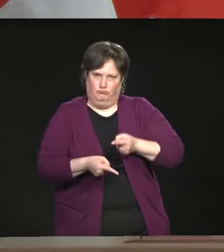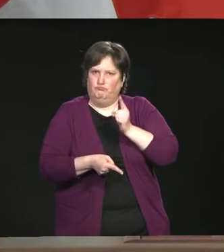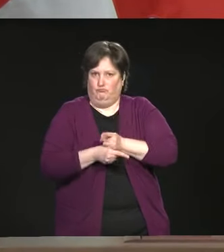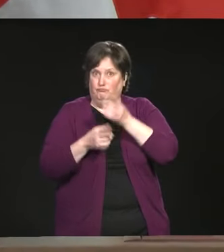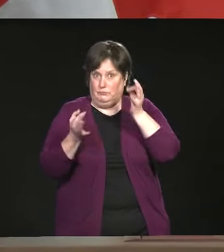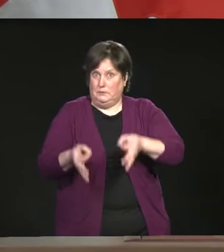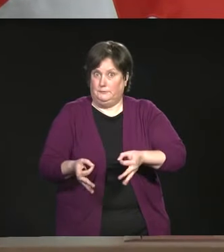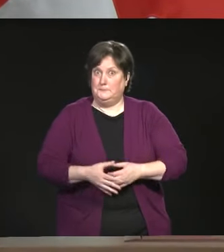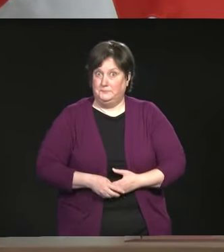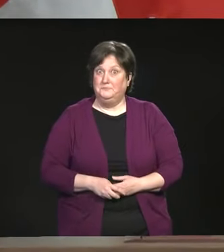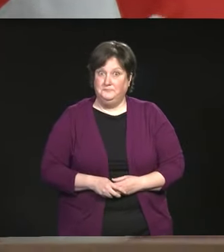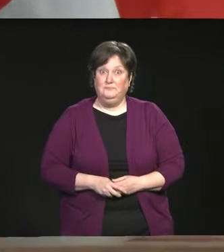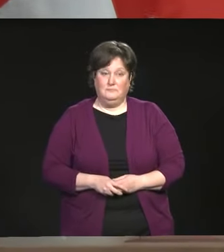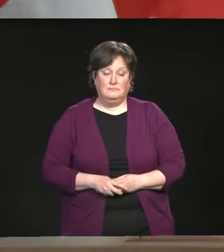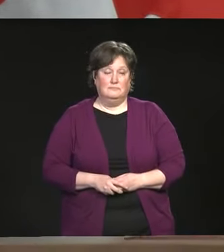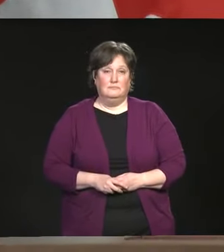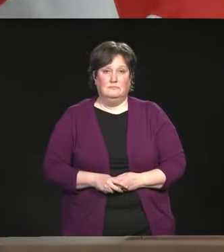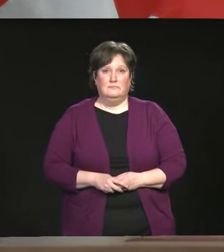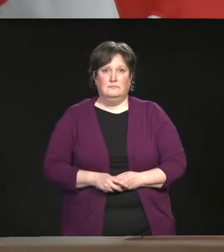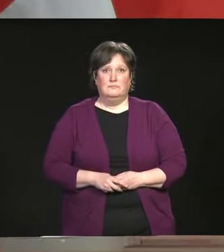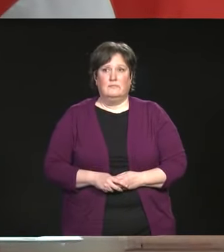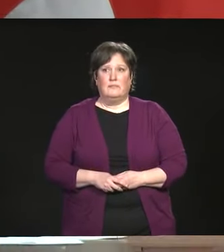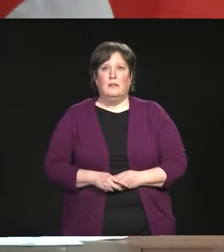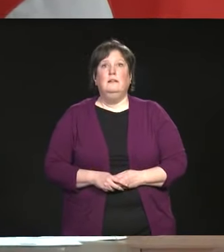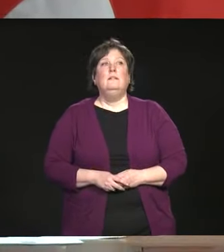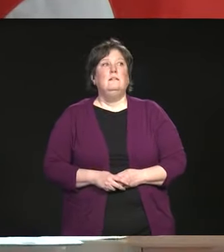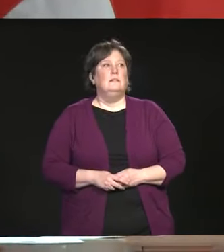OK, merci beaucoup. C'est ce qui clôt la conférence de presse pour aujourd'hui. Thank you very much. That wraps up our press conference for today.